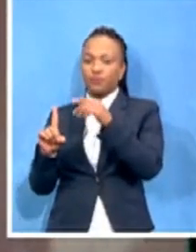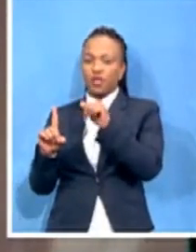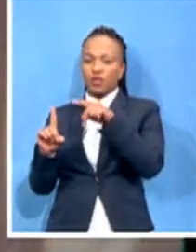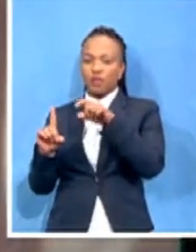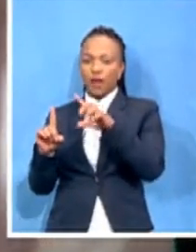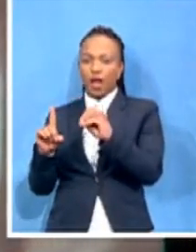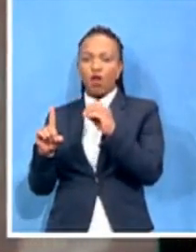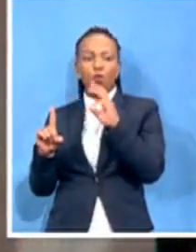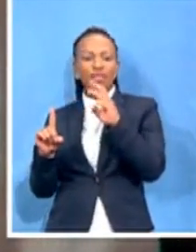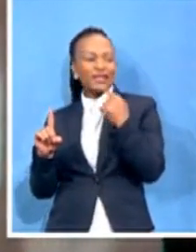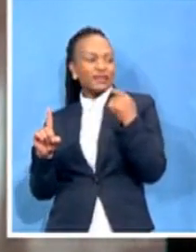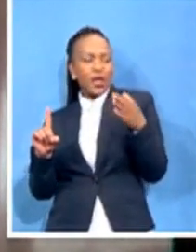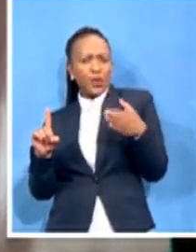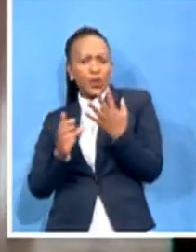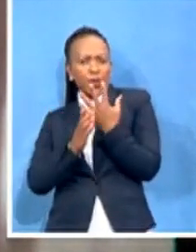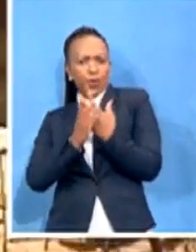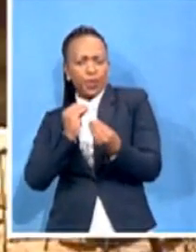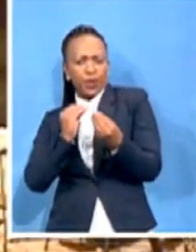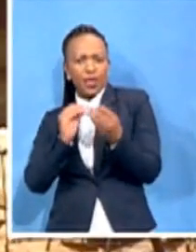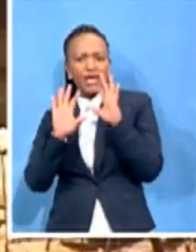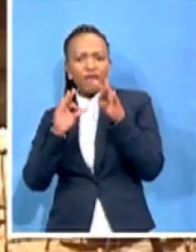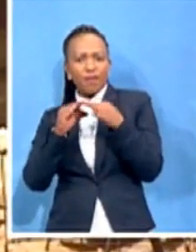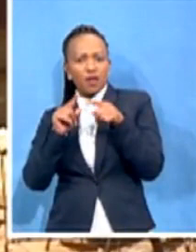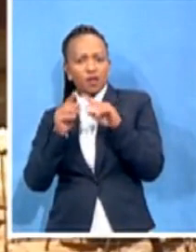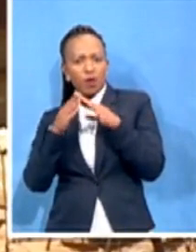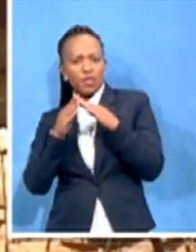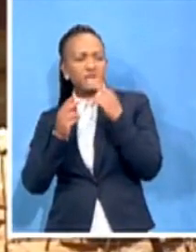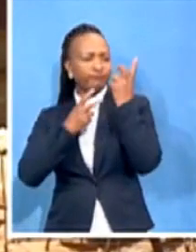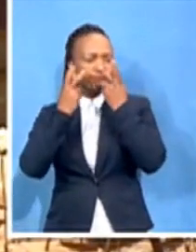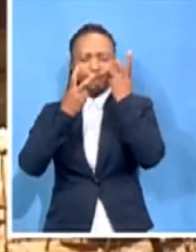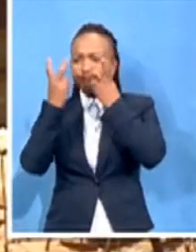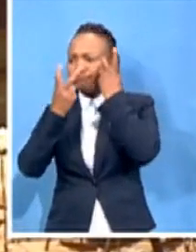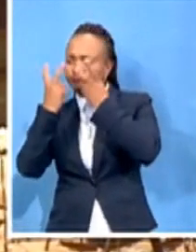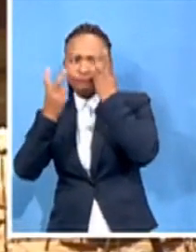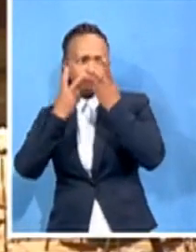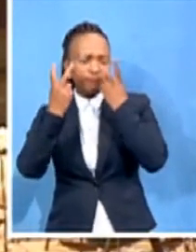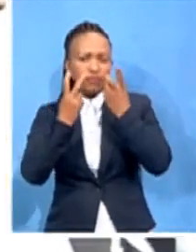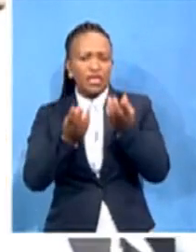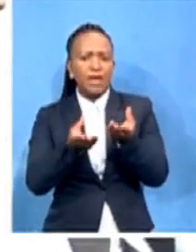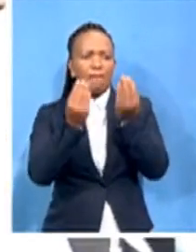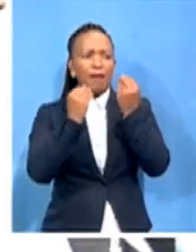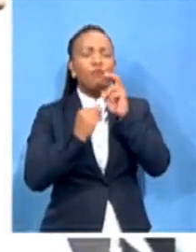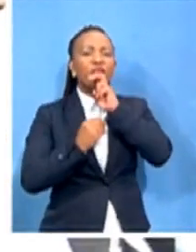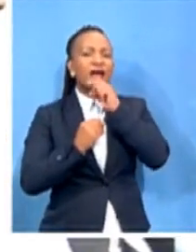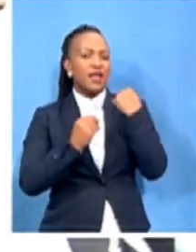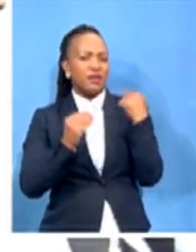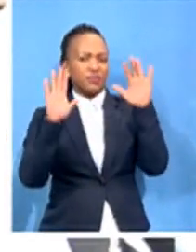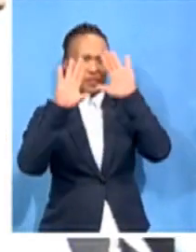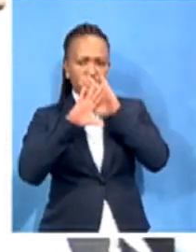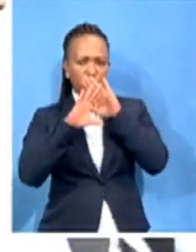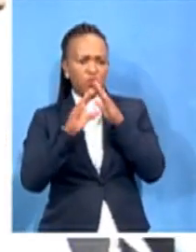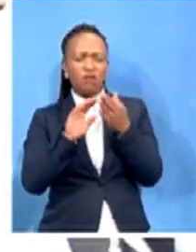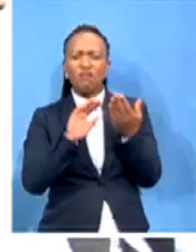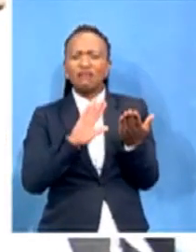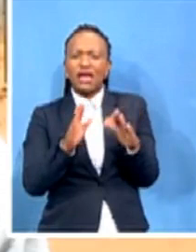community members launched a massive search. They found him on Friday night, dead, his body in a box,